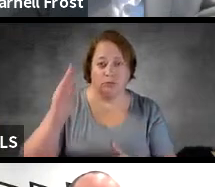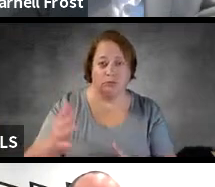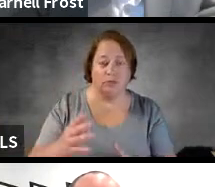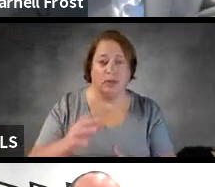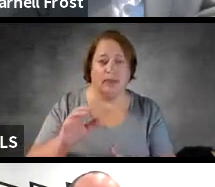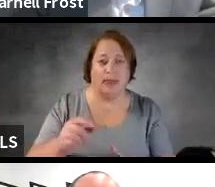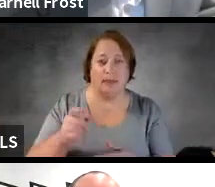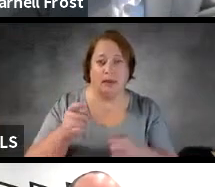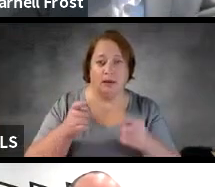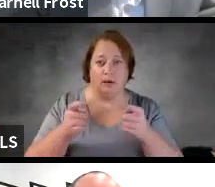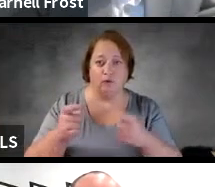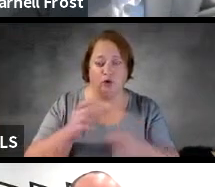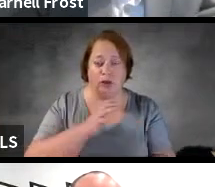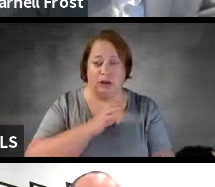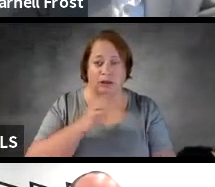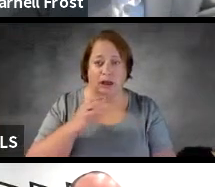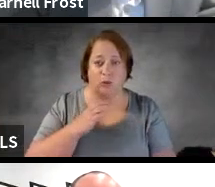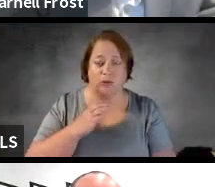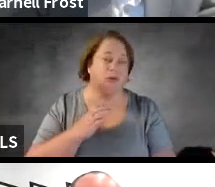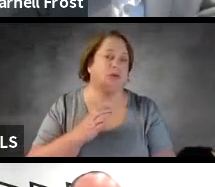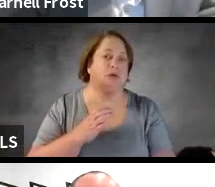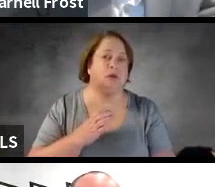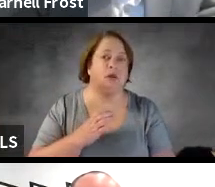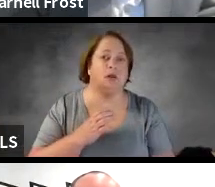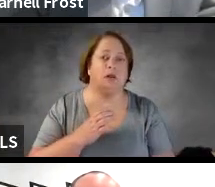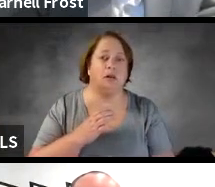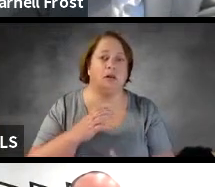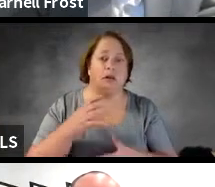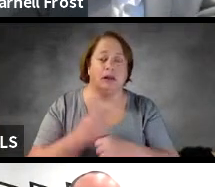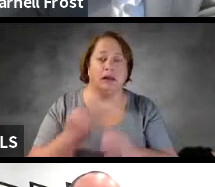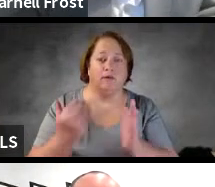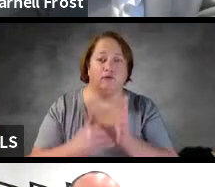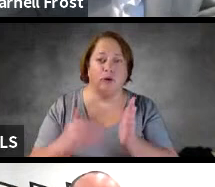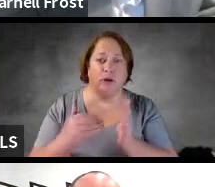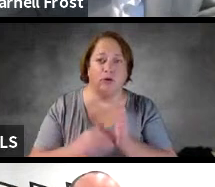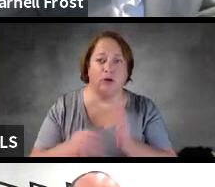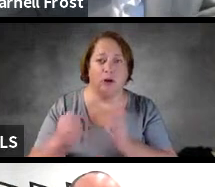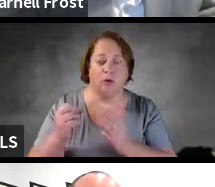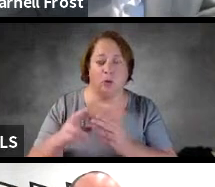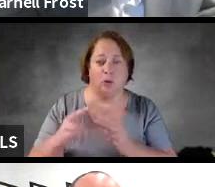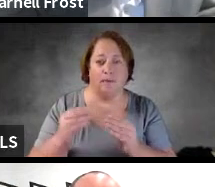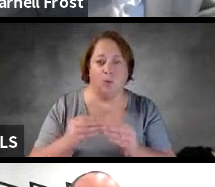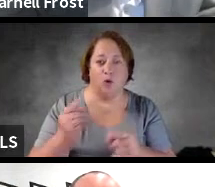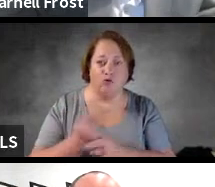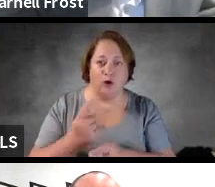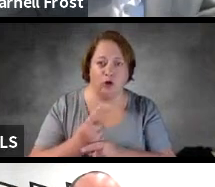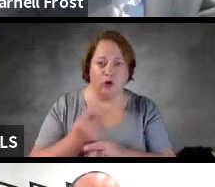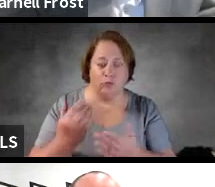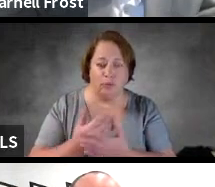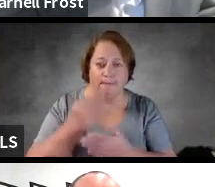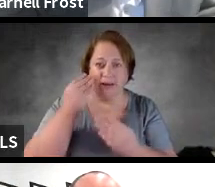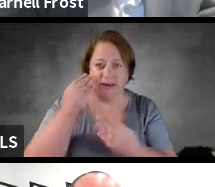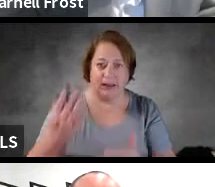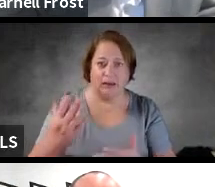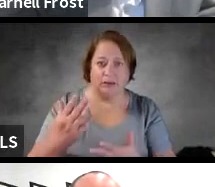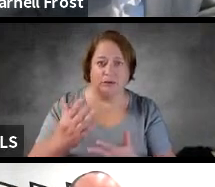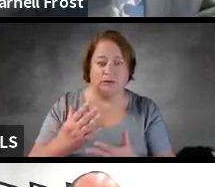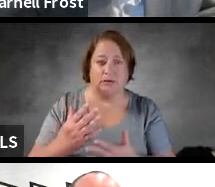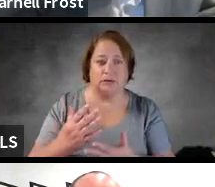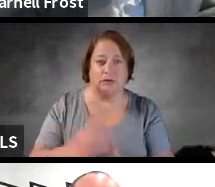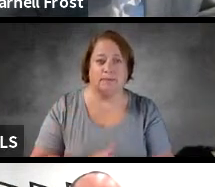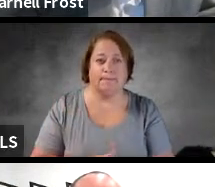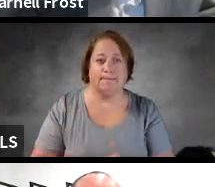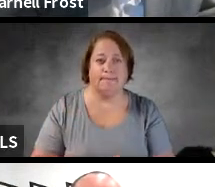governing council receive frequent or more regular updates on to what the status